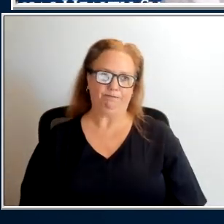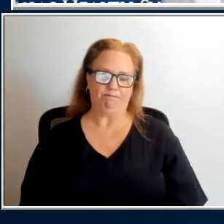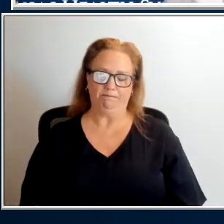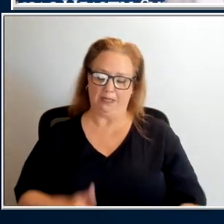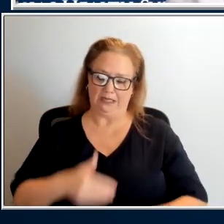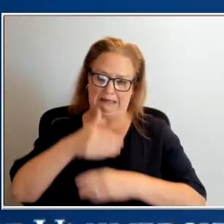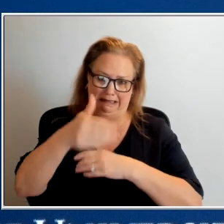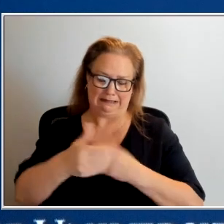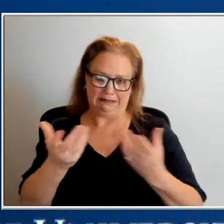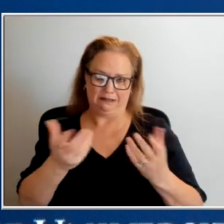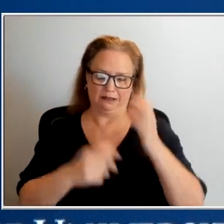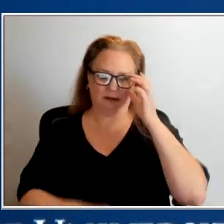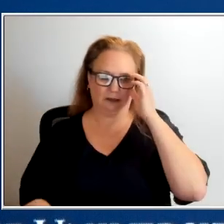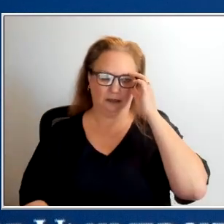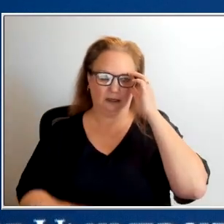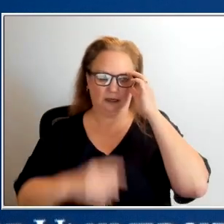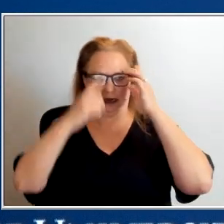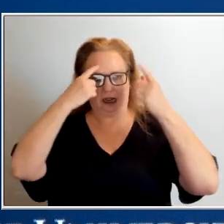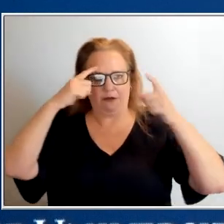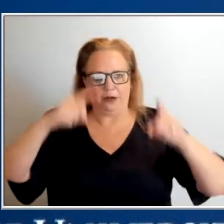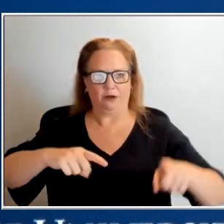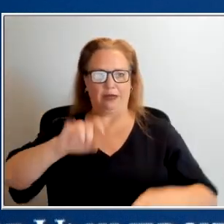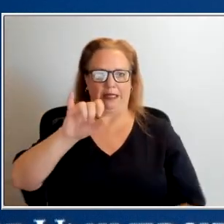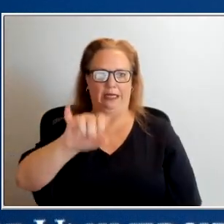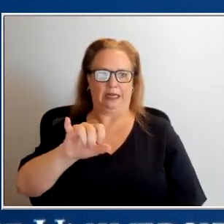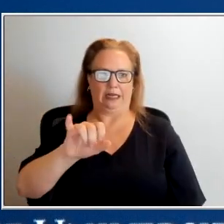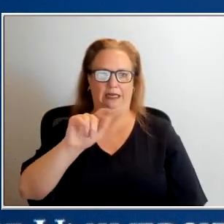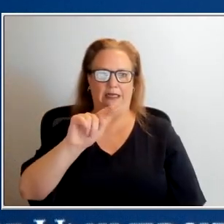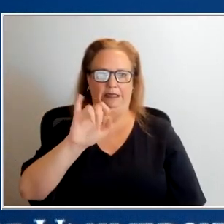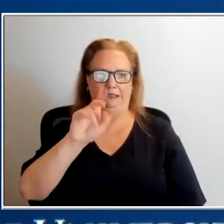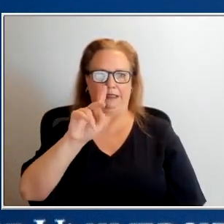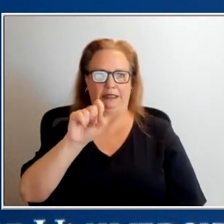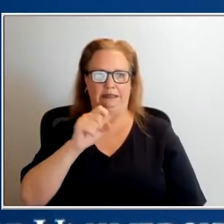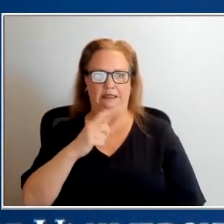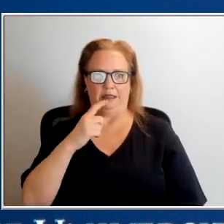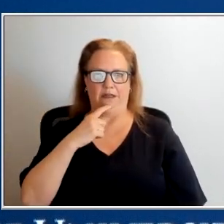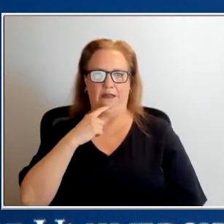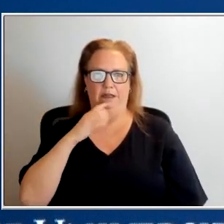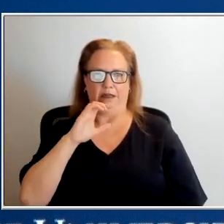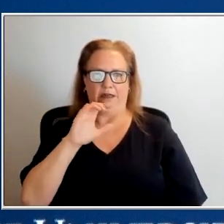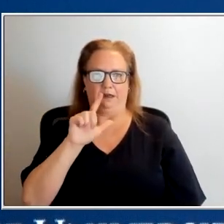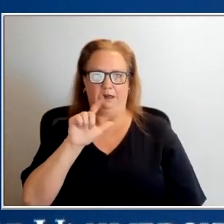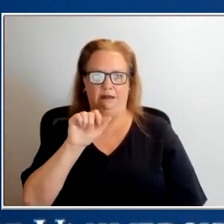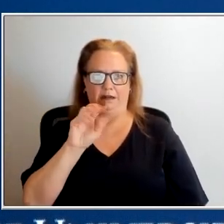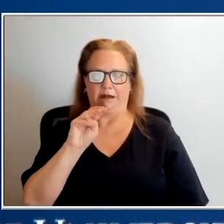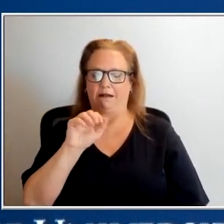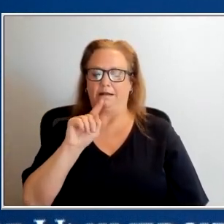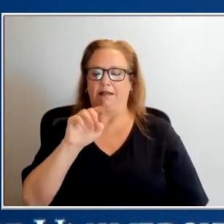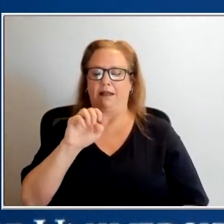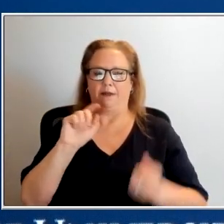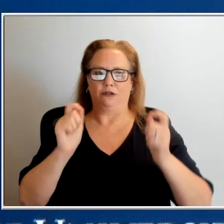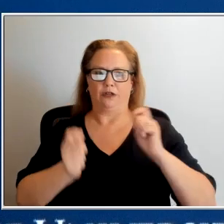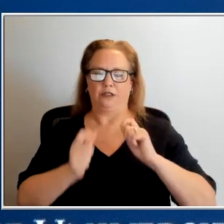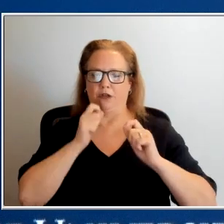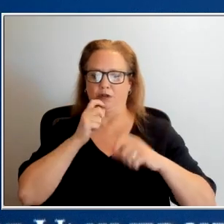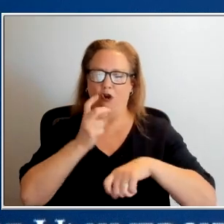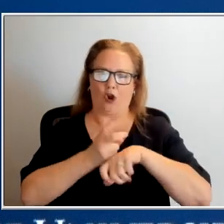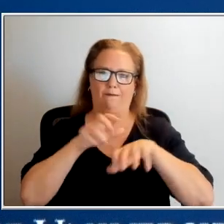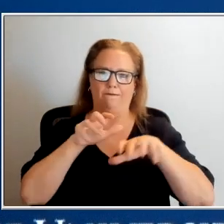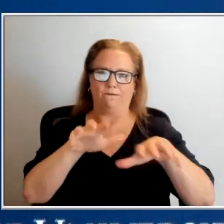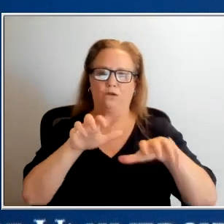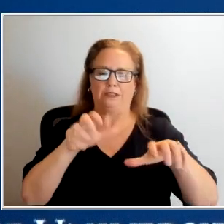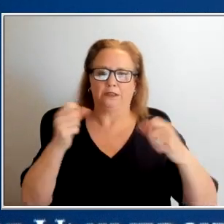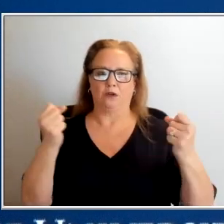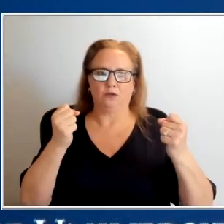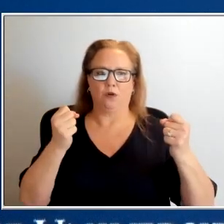Yeah, and I would agree with you. I think that and the ticks, just as you said, I think climate change, it doesn't allow for those hard freezes, those really cold weather,